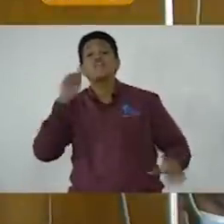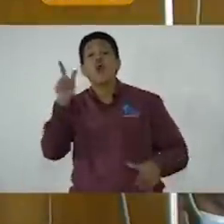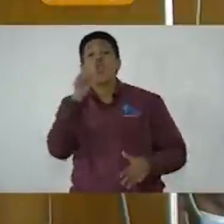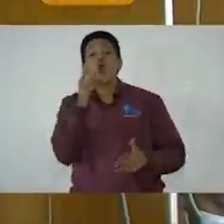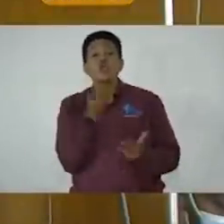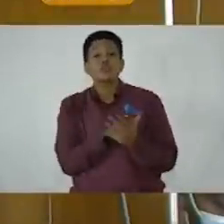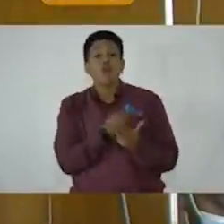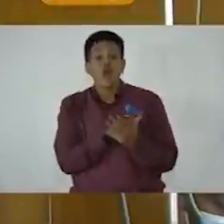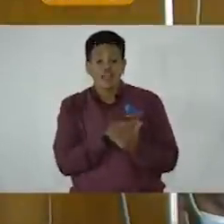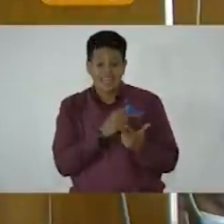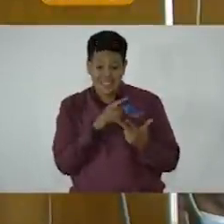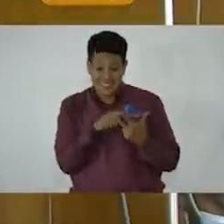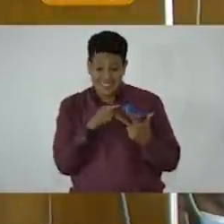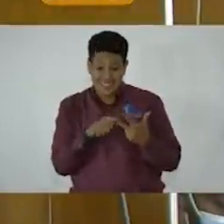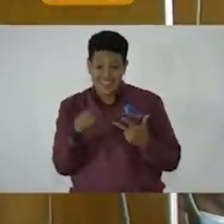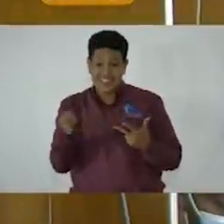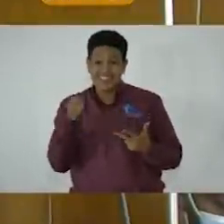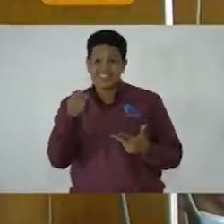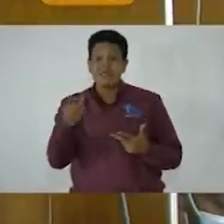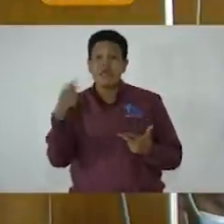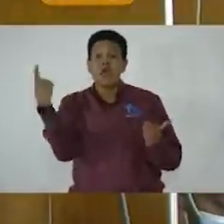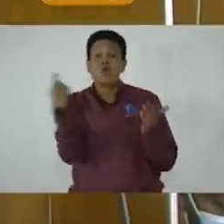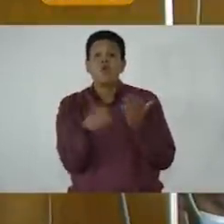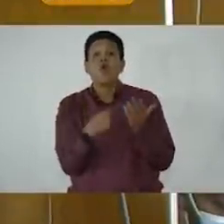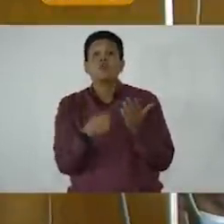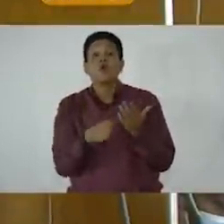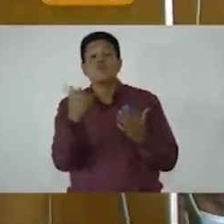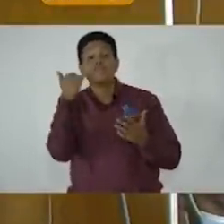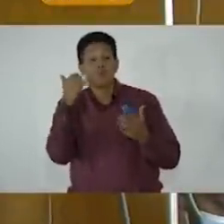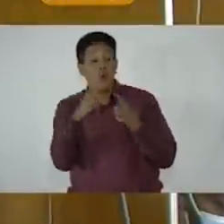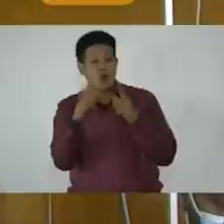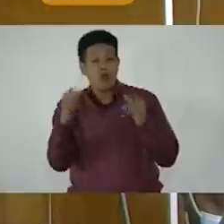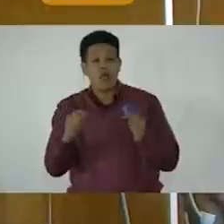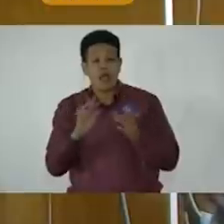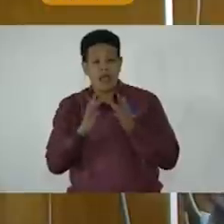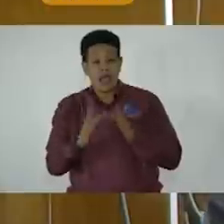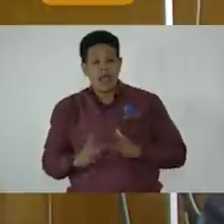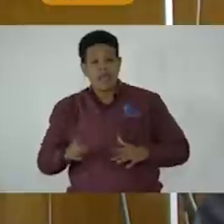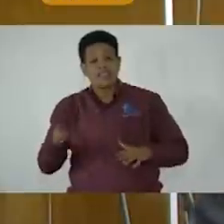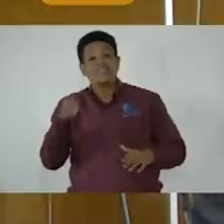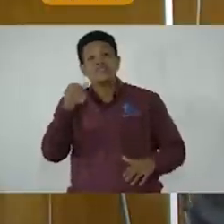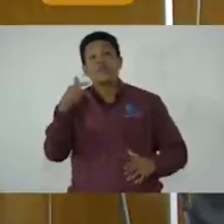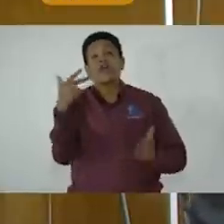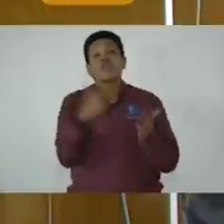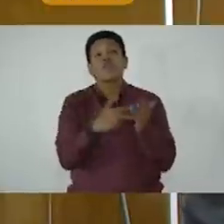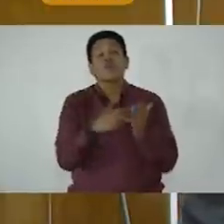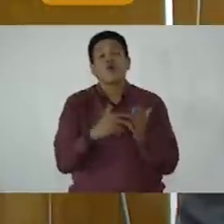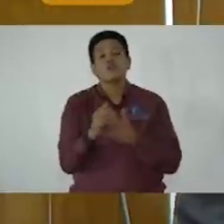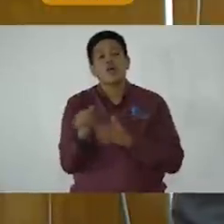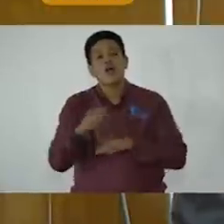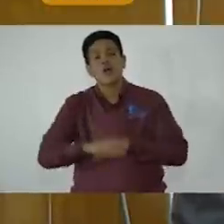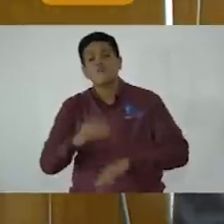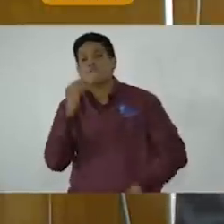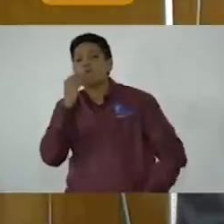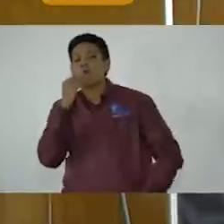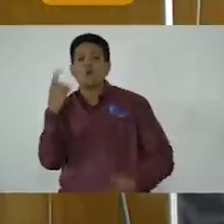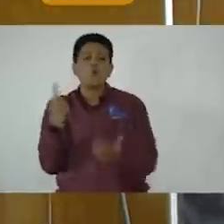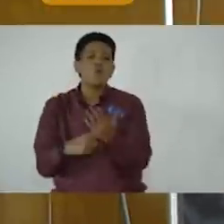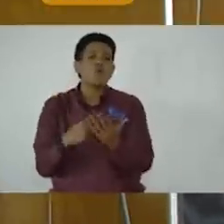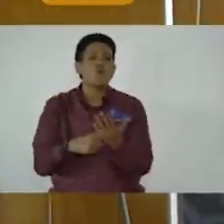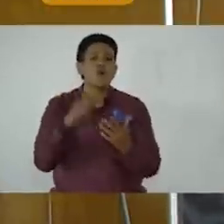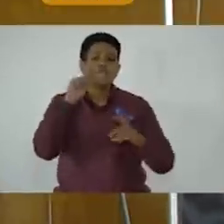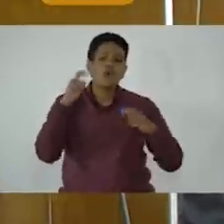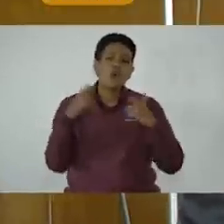money. She spends $1,000 for phone credit and internet. She spends $3,000 on food, $1,000 for